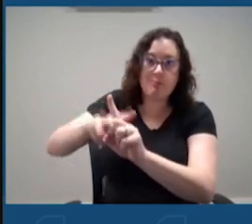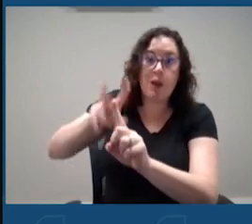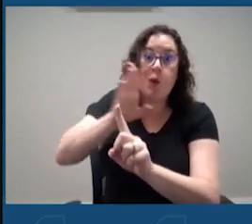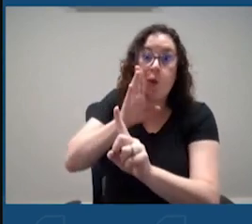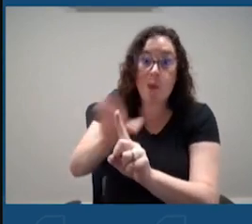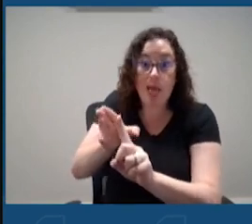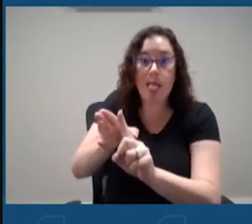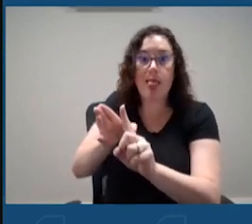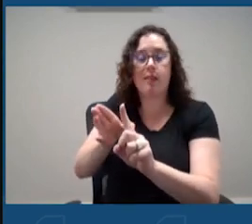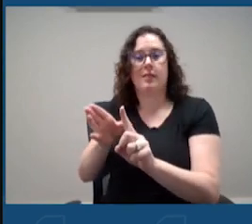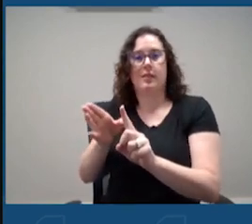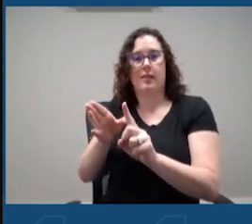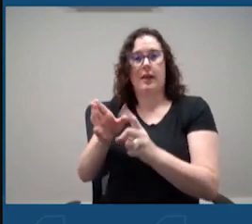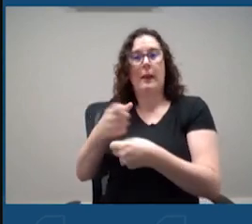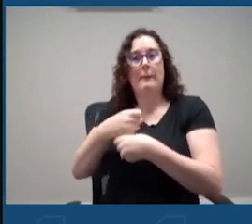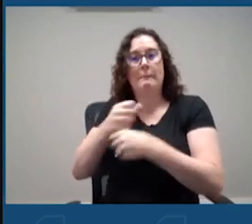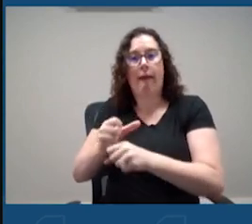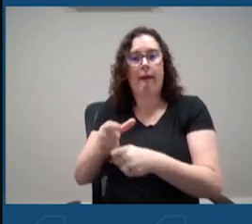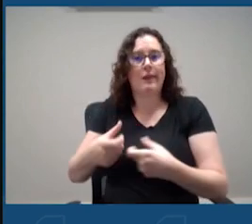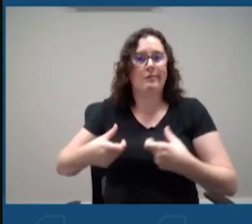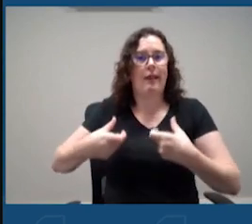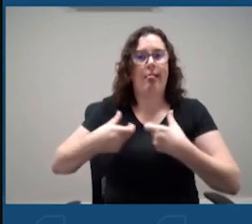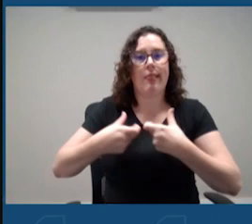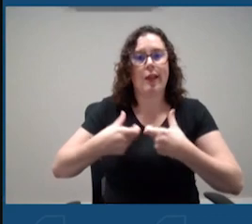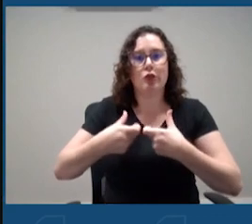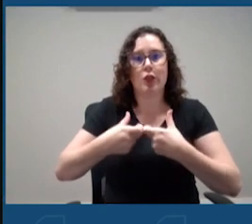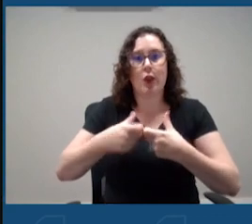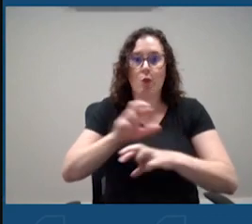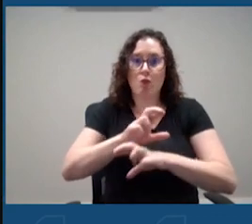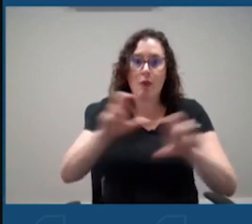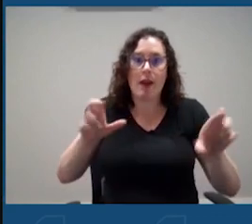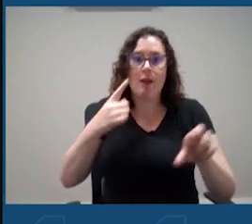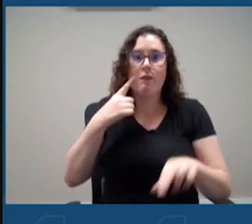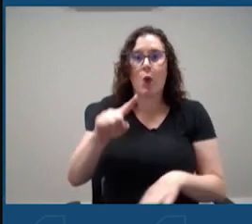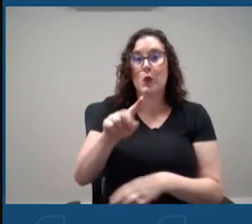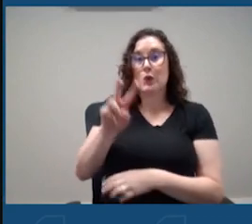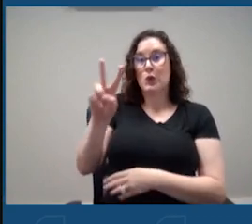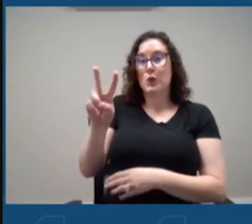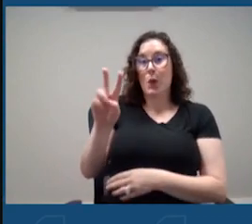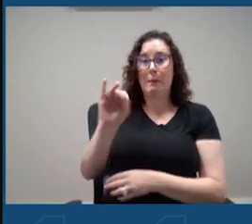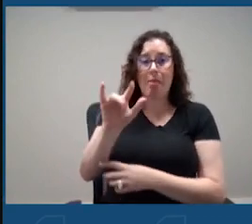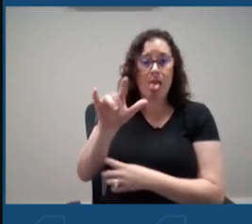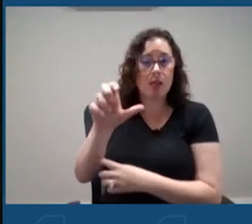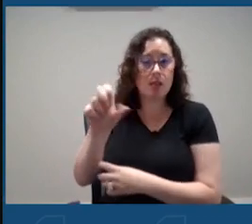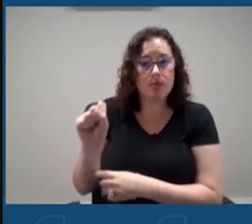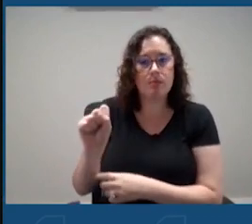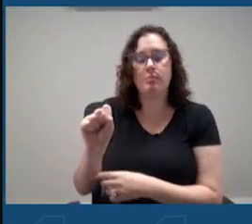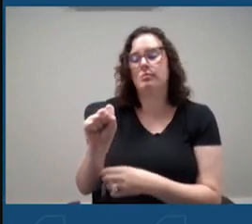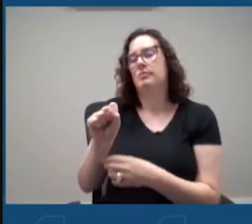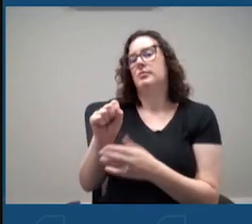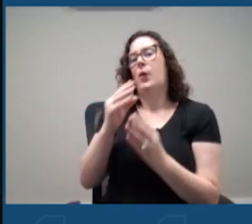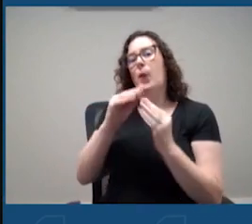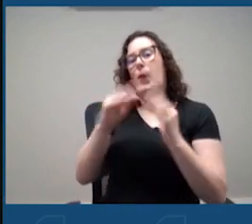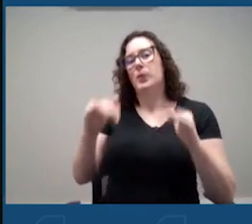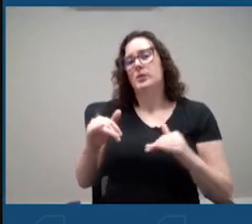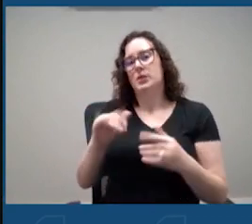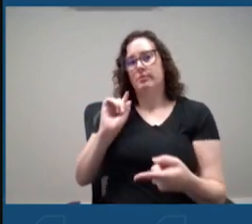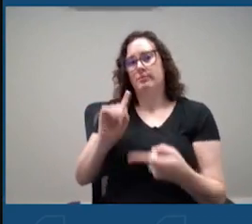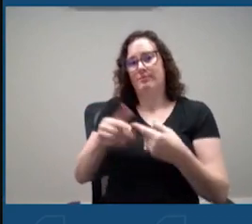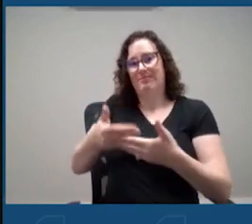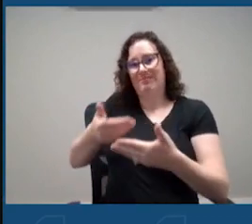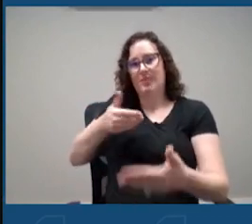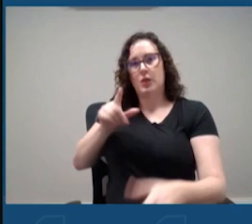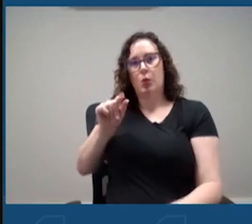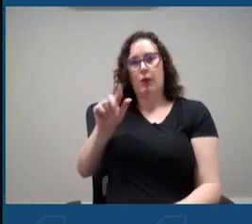electrify and make electric ready 2 million homes by 2030. As folks have talked about today, you know,